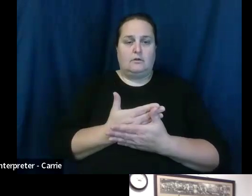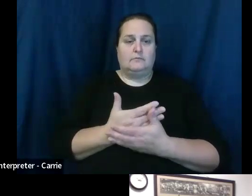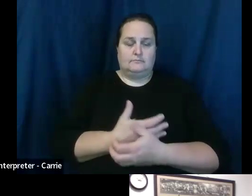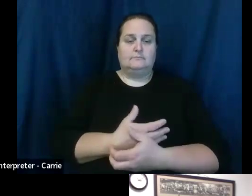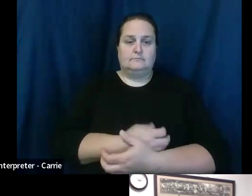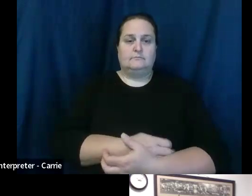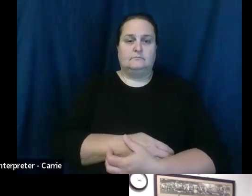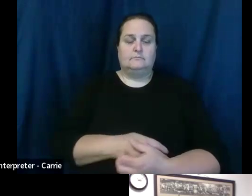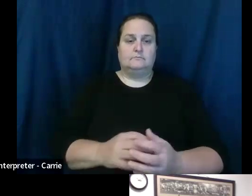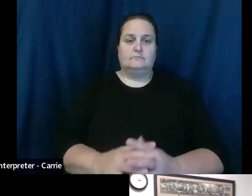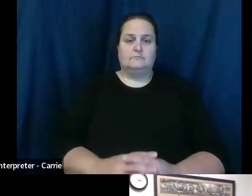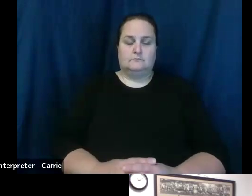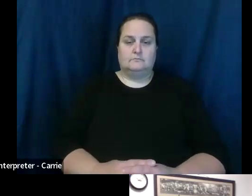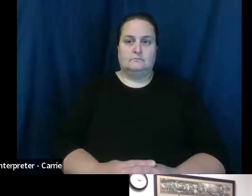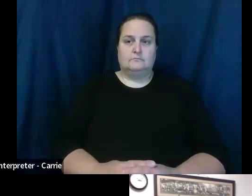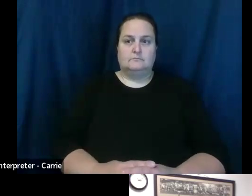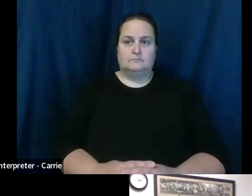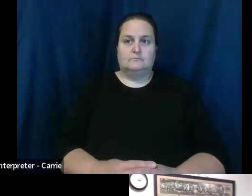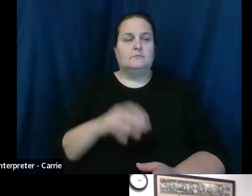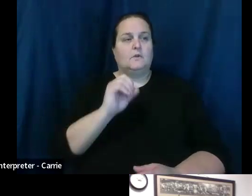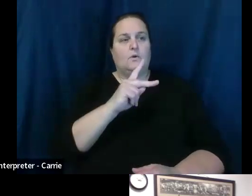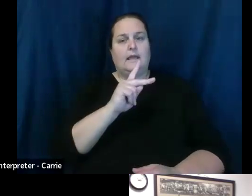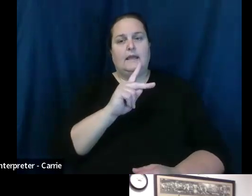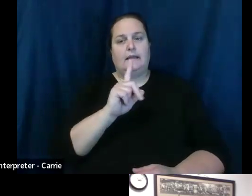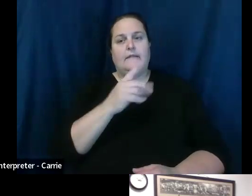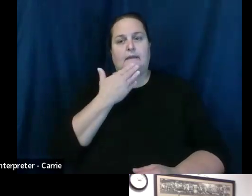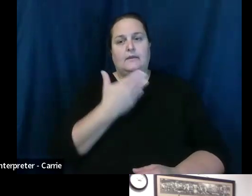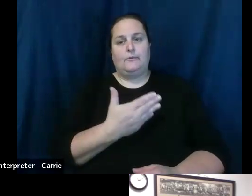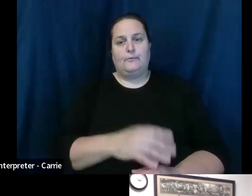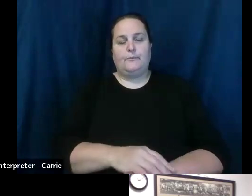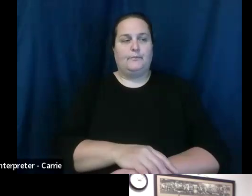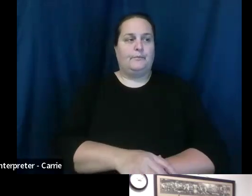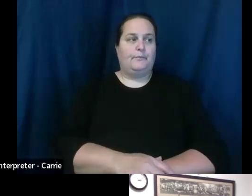well. okay. Thank you.